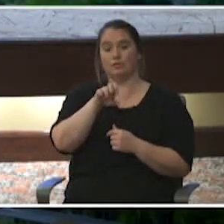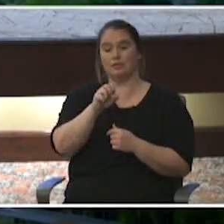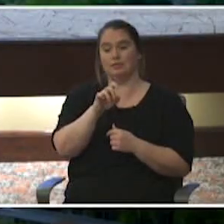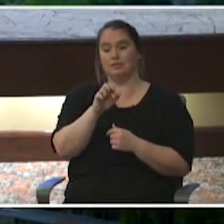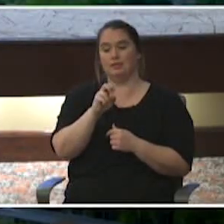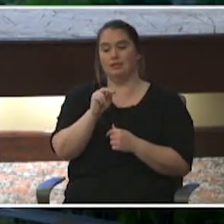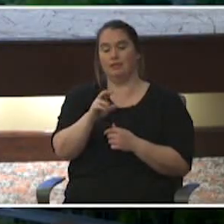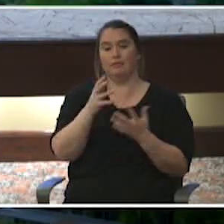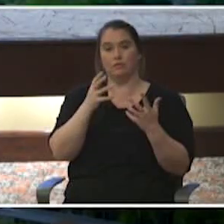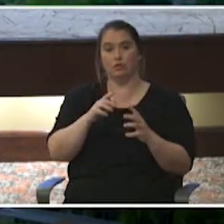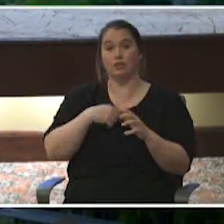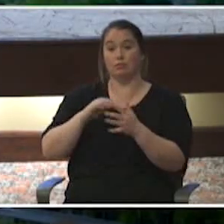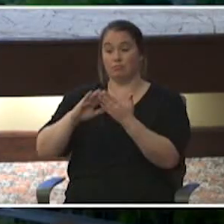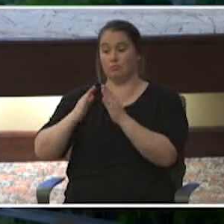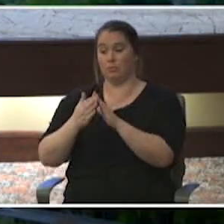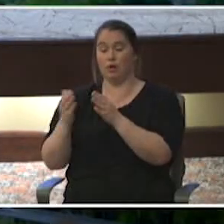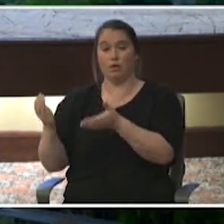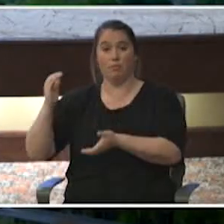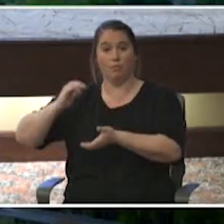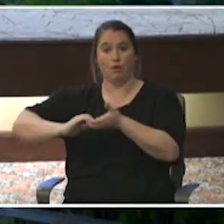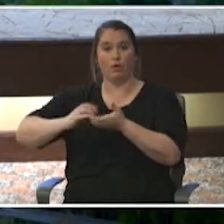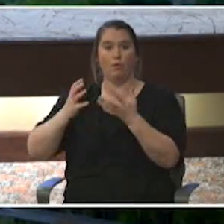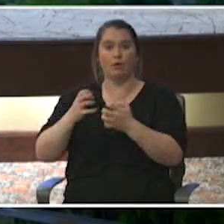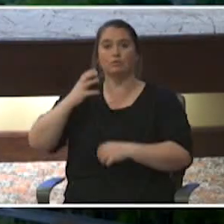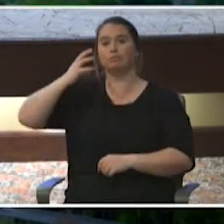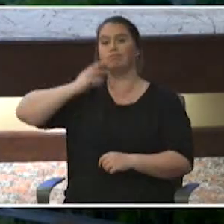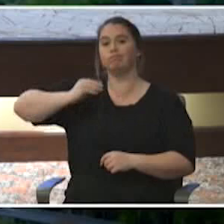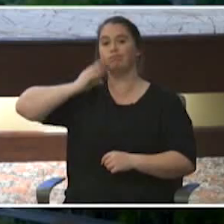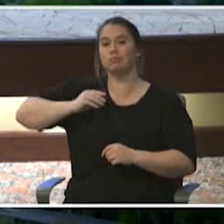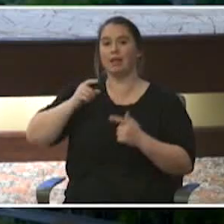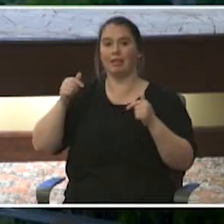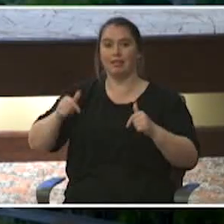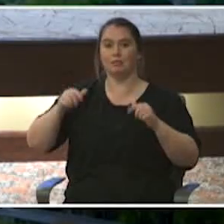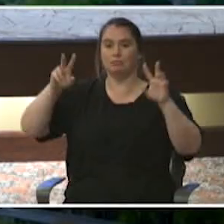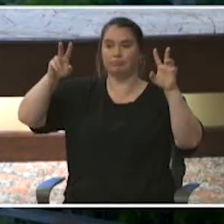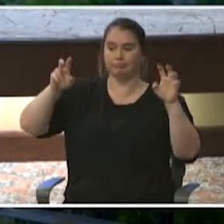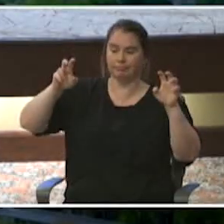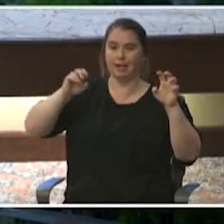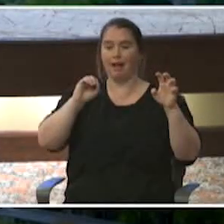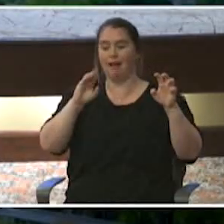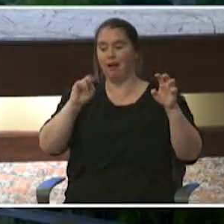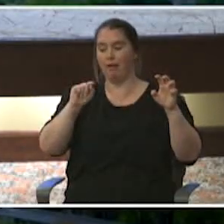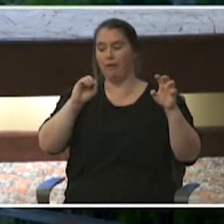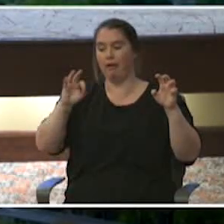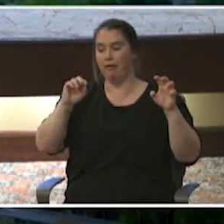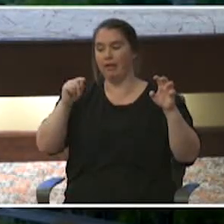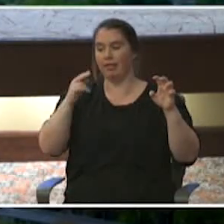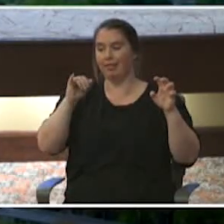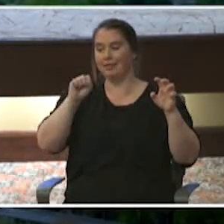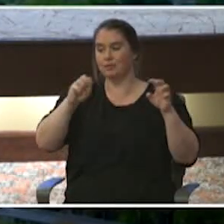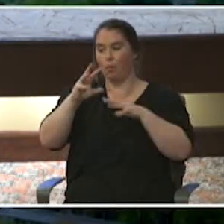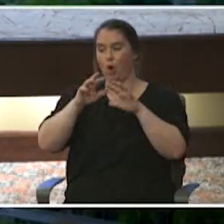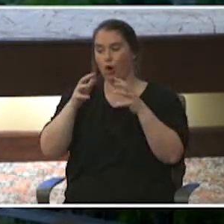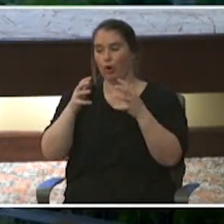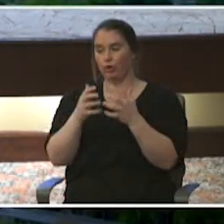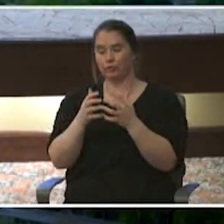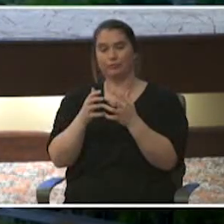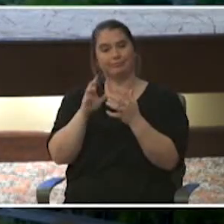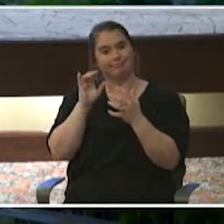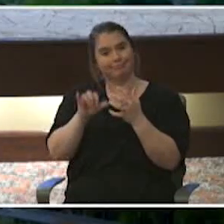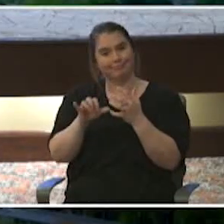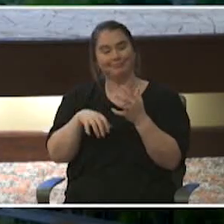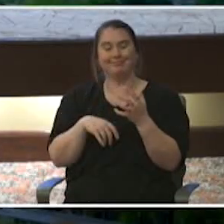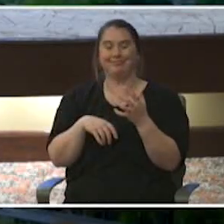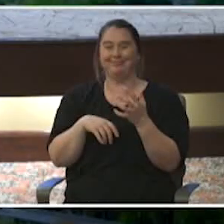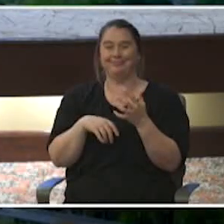and community partners seek to make the experience out of this world. STEAM Center attendees get half as